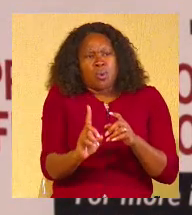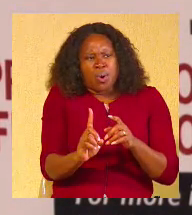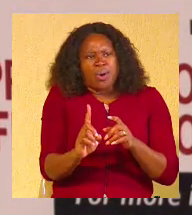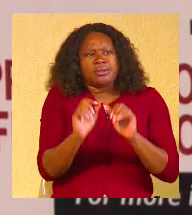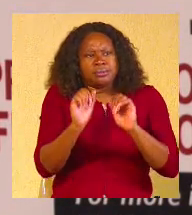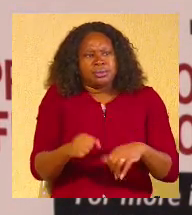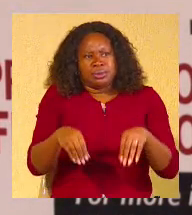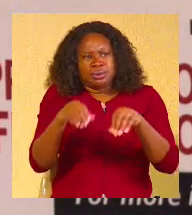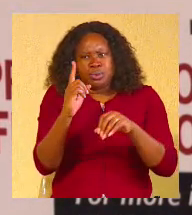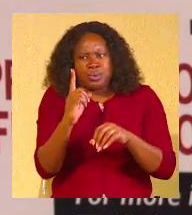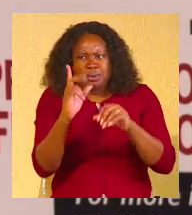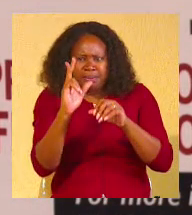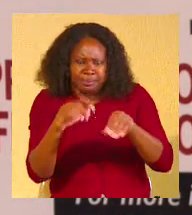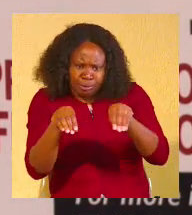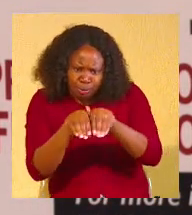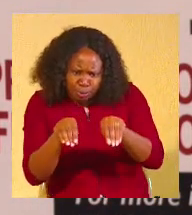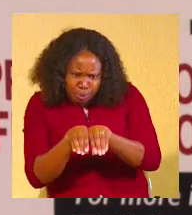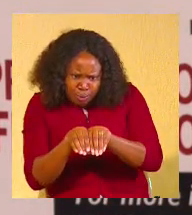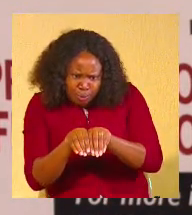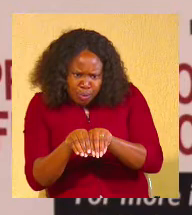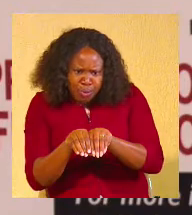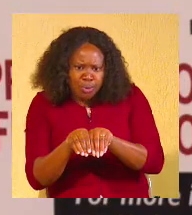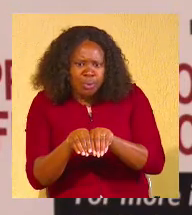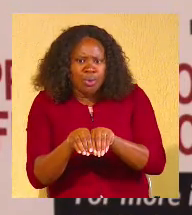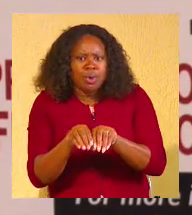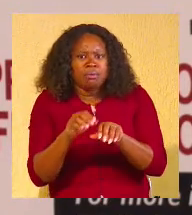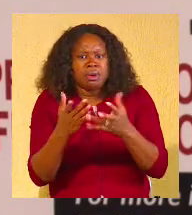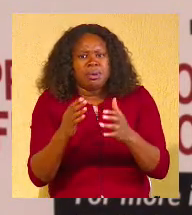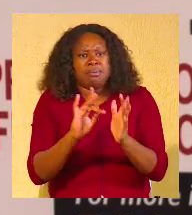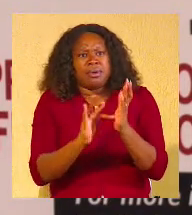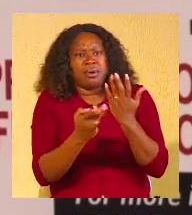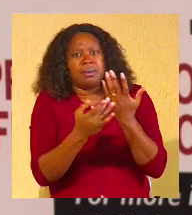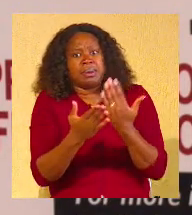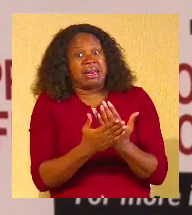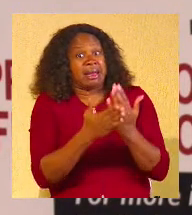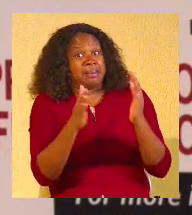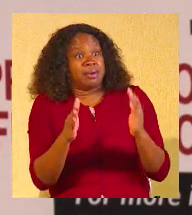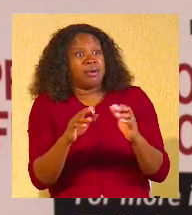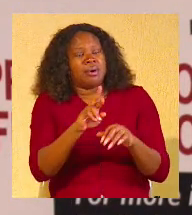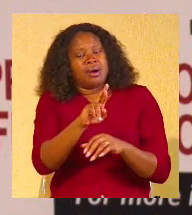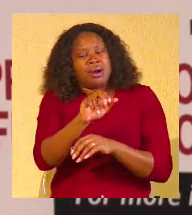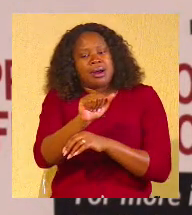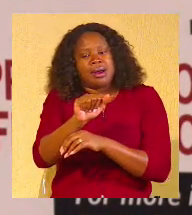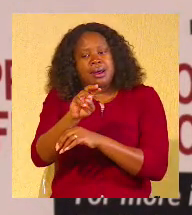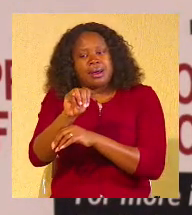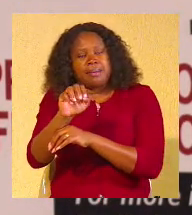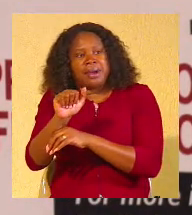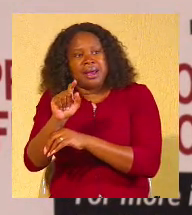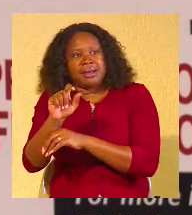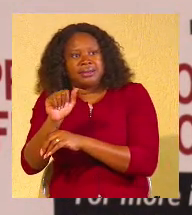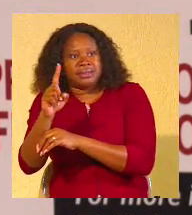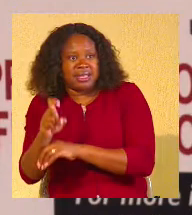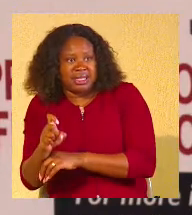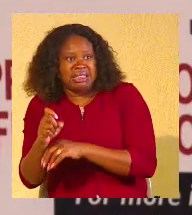follow? As now people spoke that at Ramatex they might open, might be open for